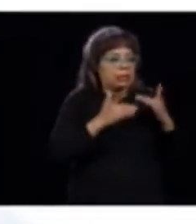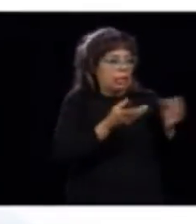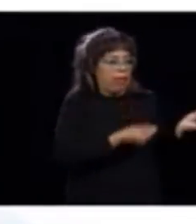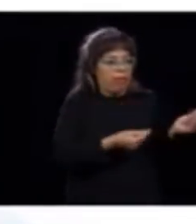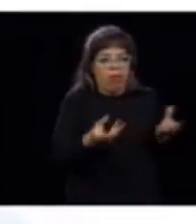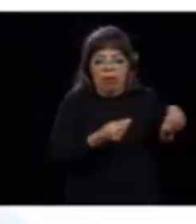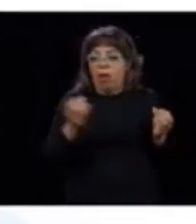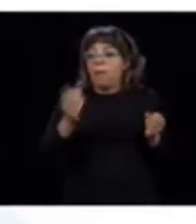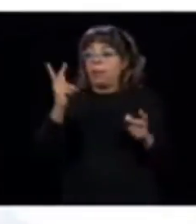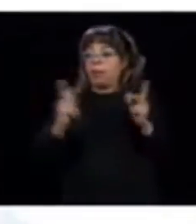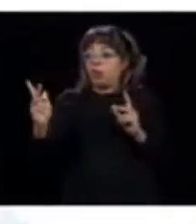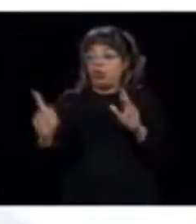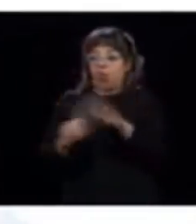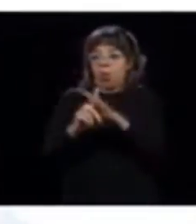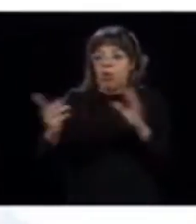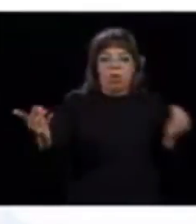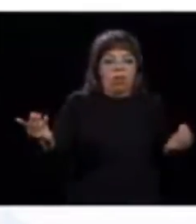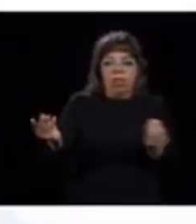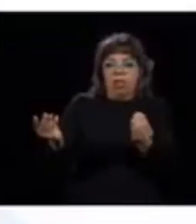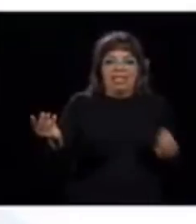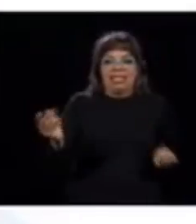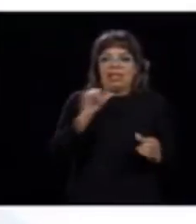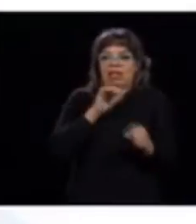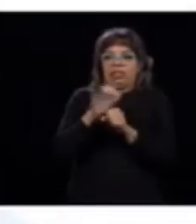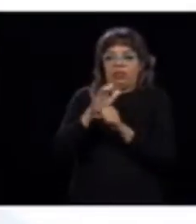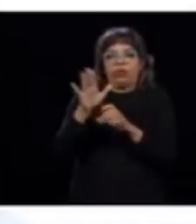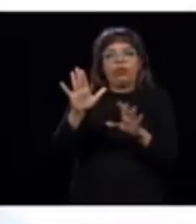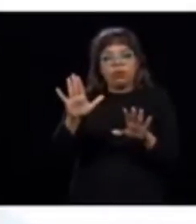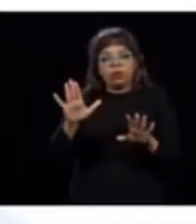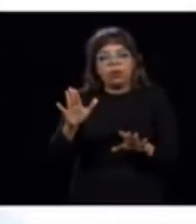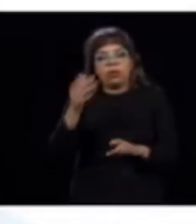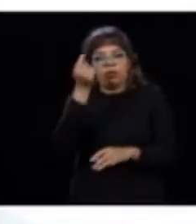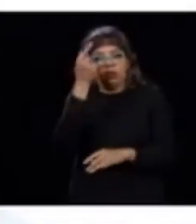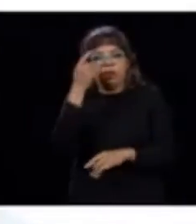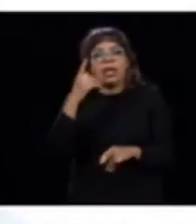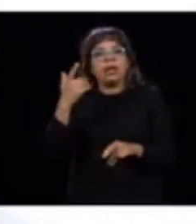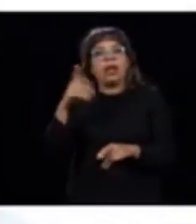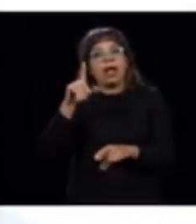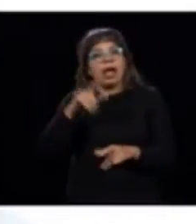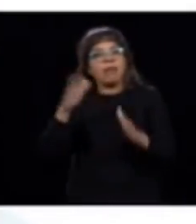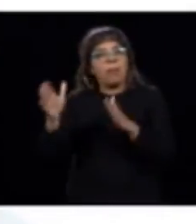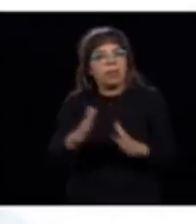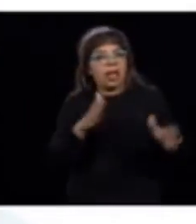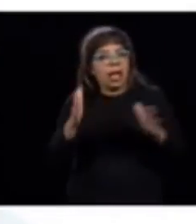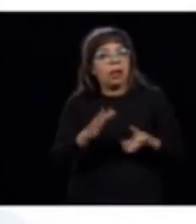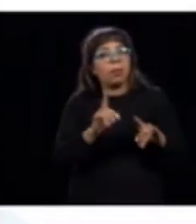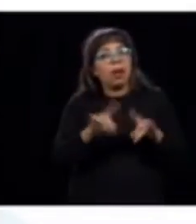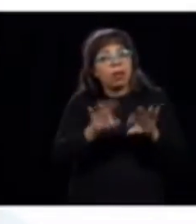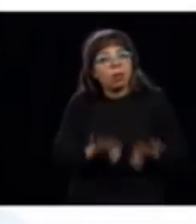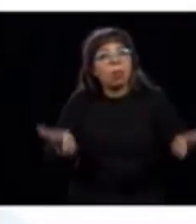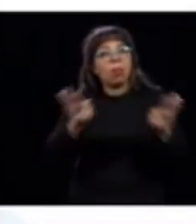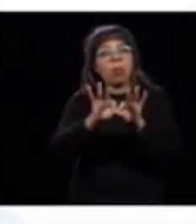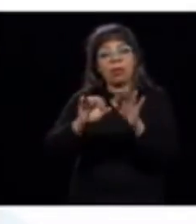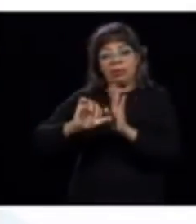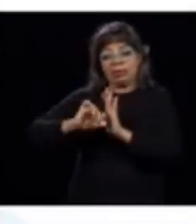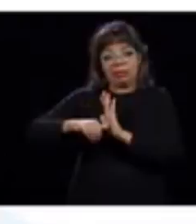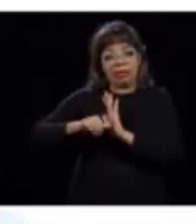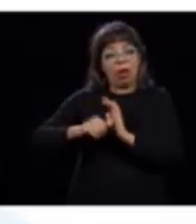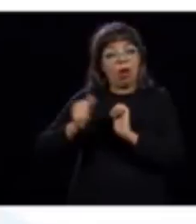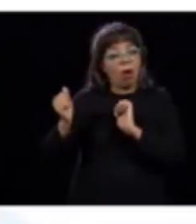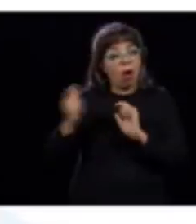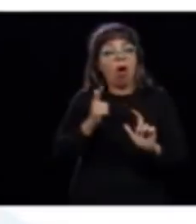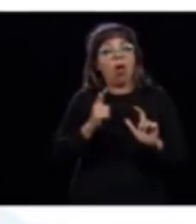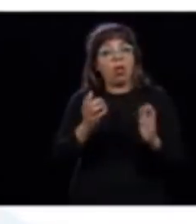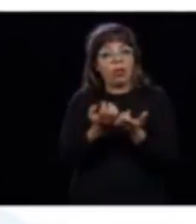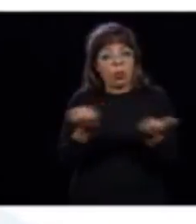in those approvisionnements. But what we have to stress is that we are providing all the protective